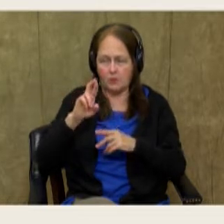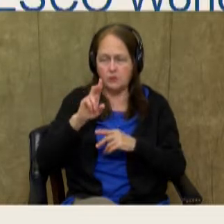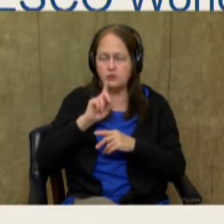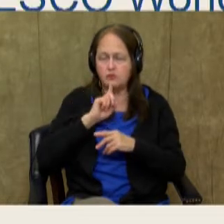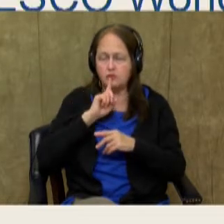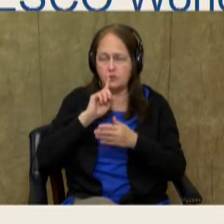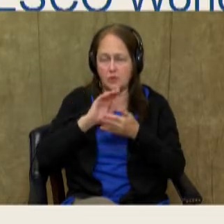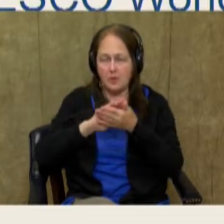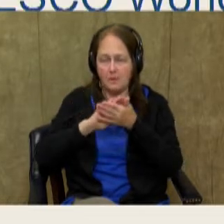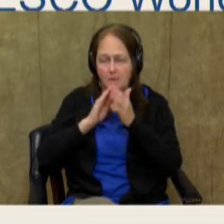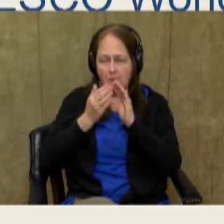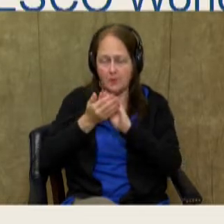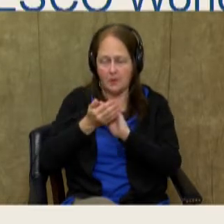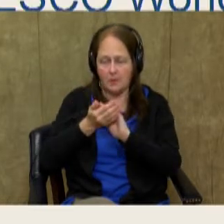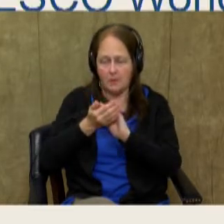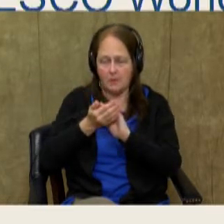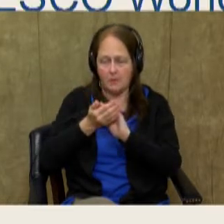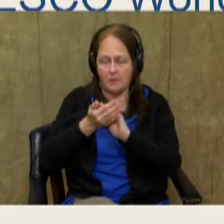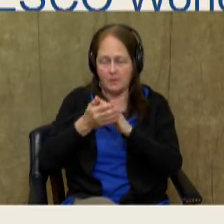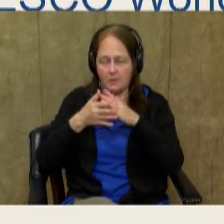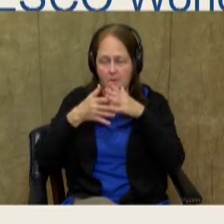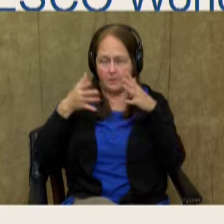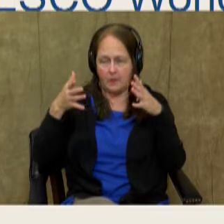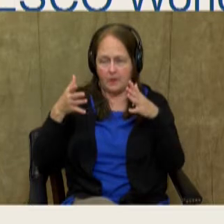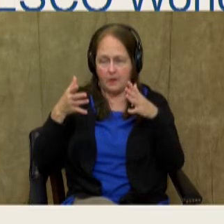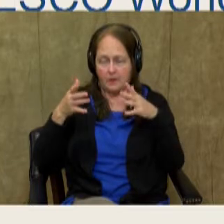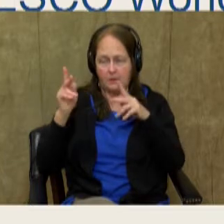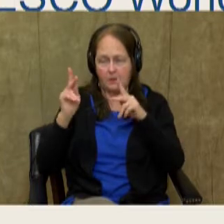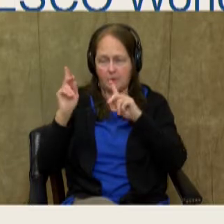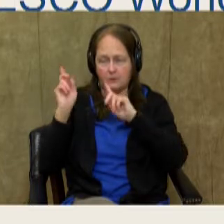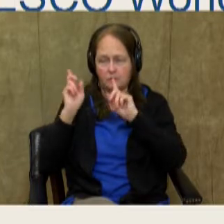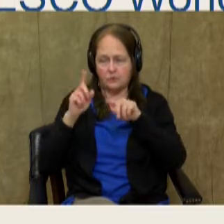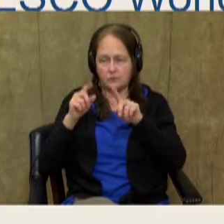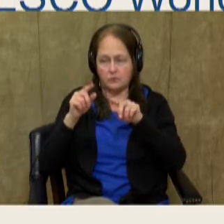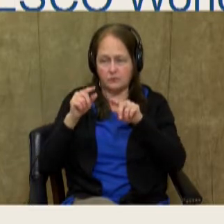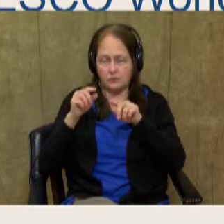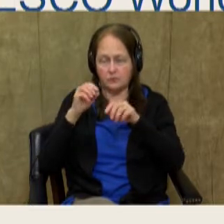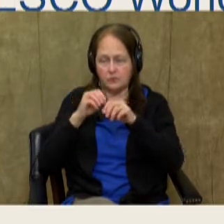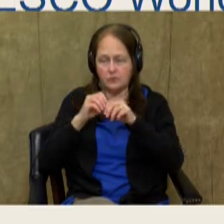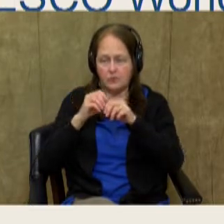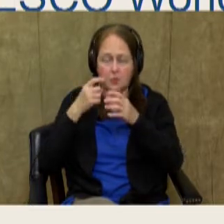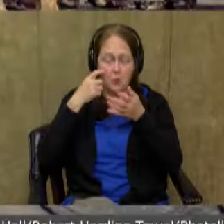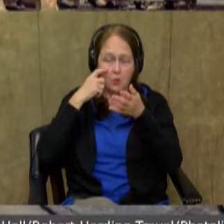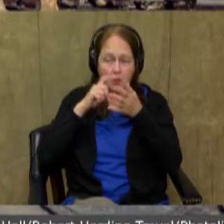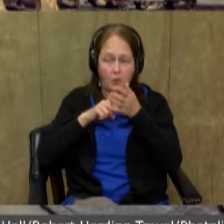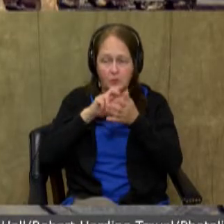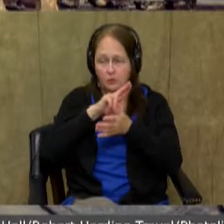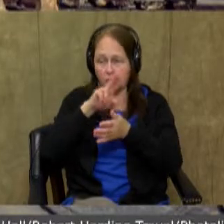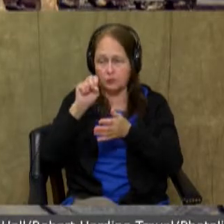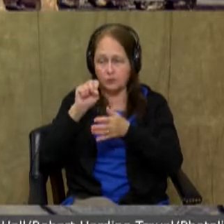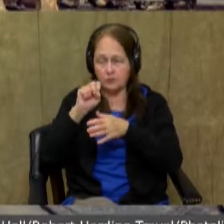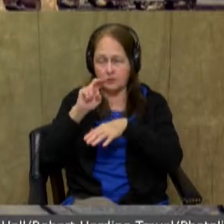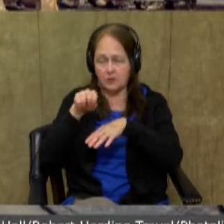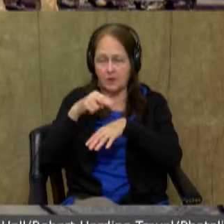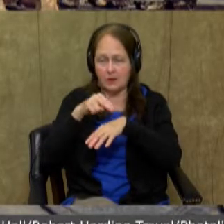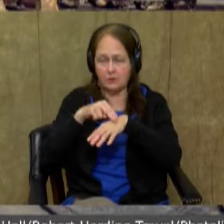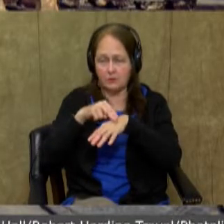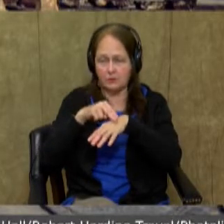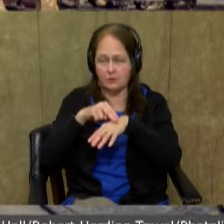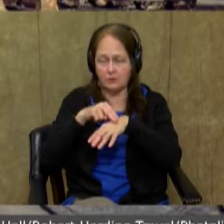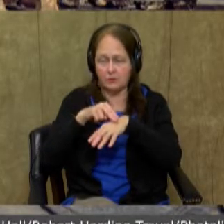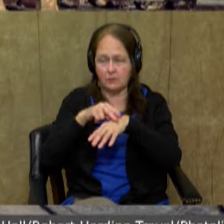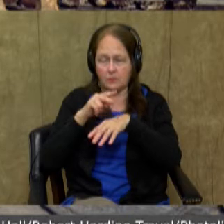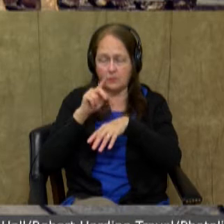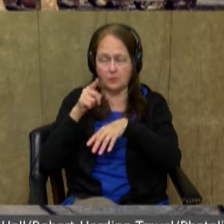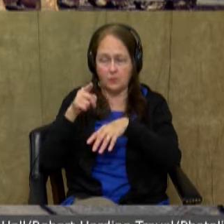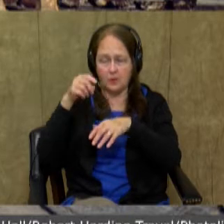really become a big tourist hotspot. It's even been recognized by the United Nations. So here's another view of it. So